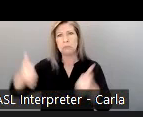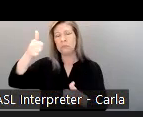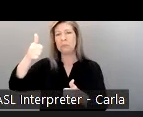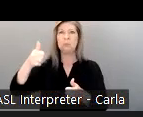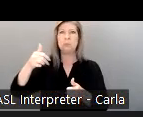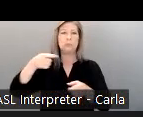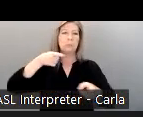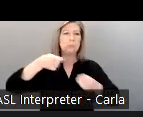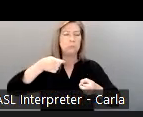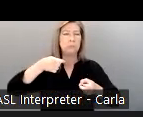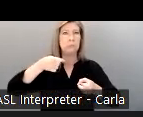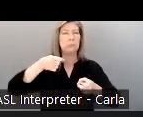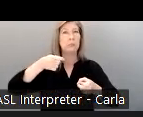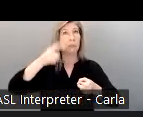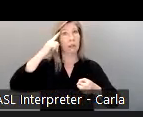this term.